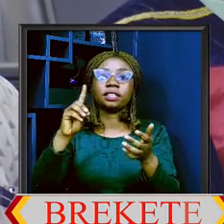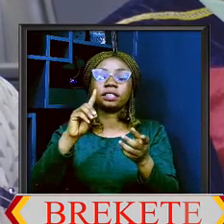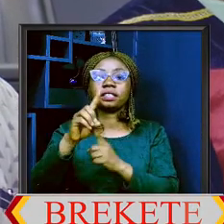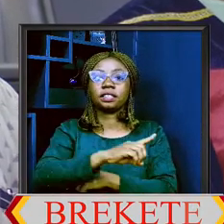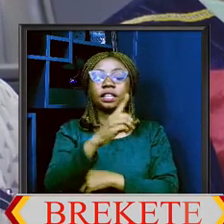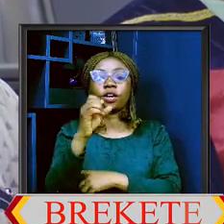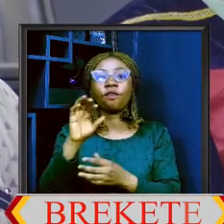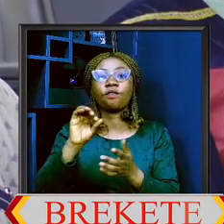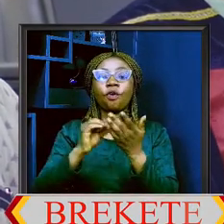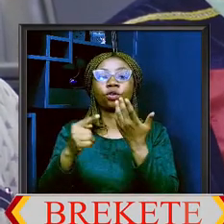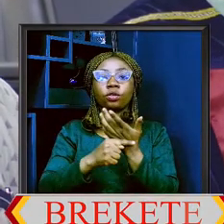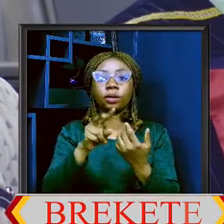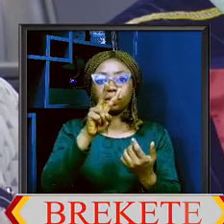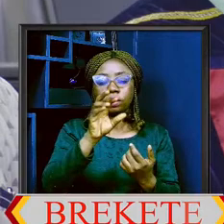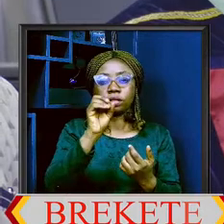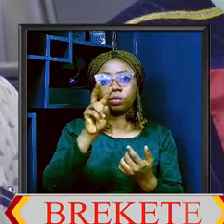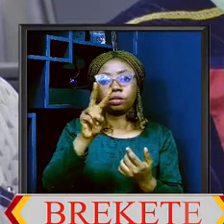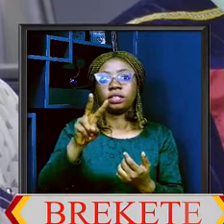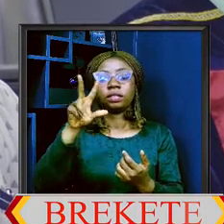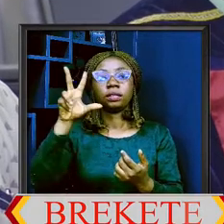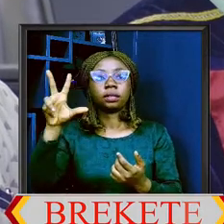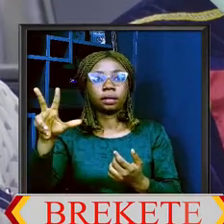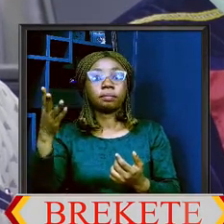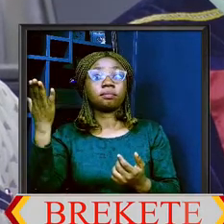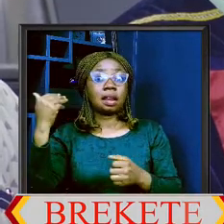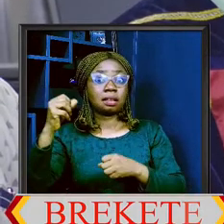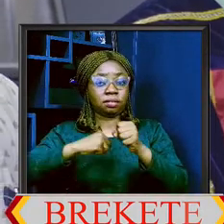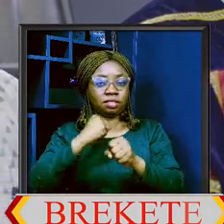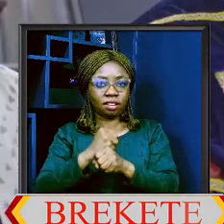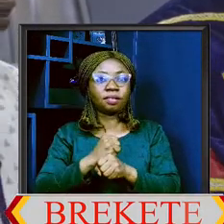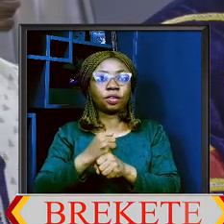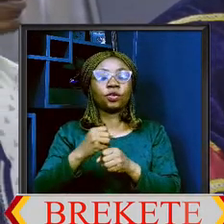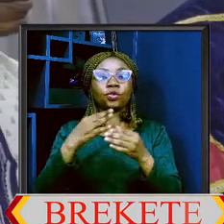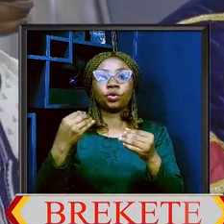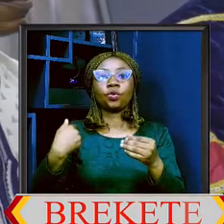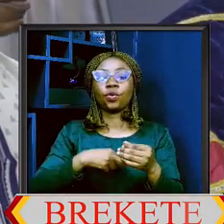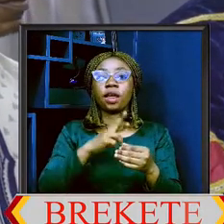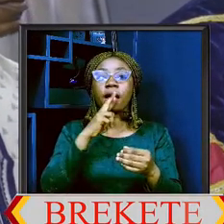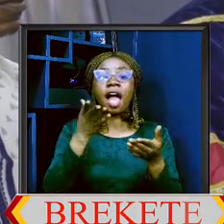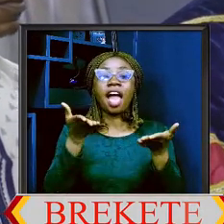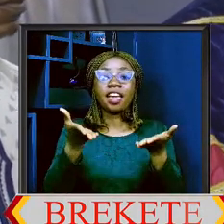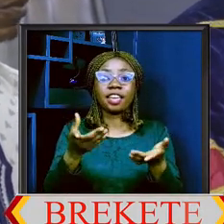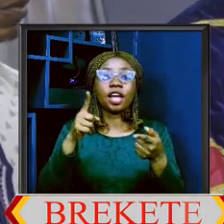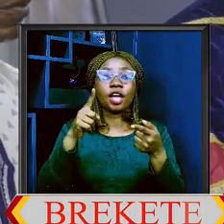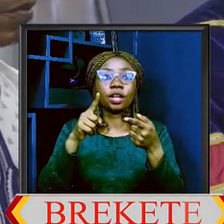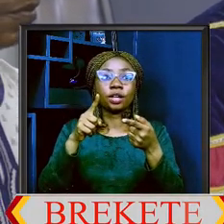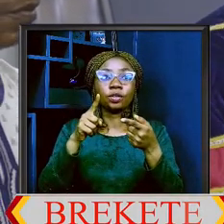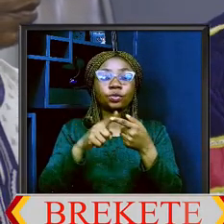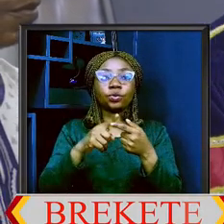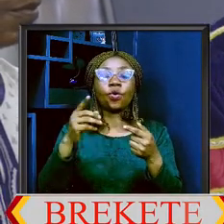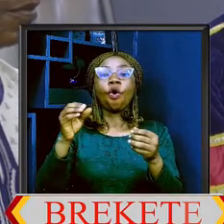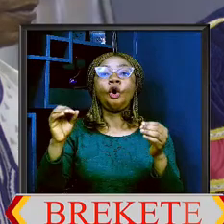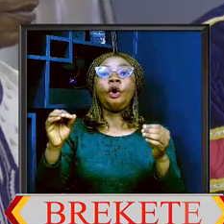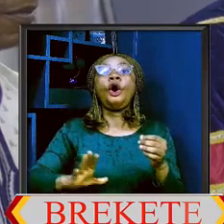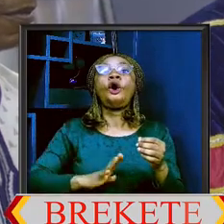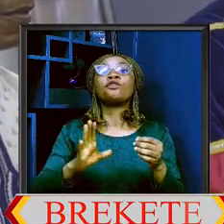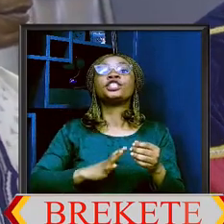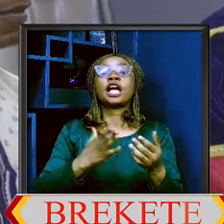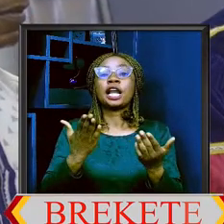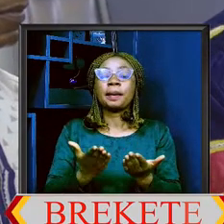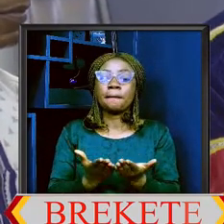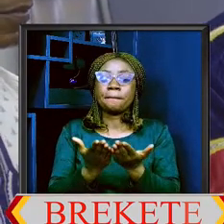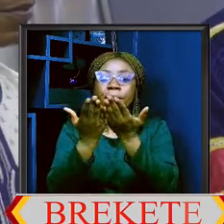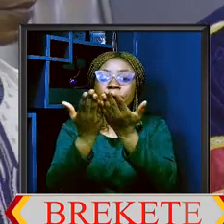October 2023 that was when it was off last year so we are here to uh formally present the